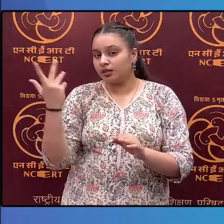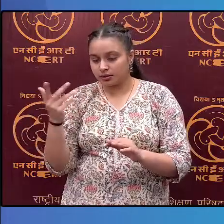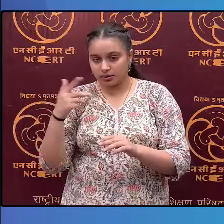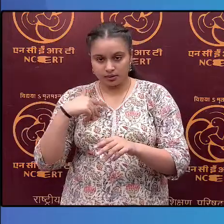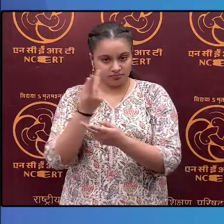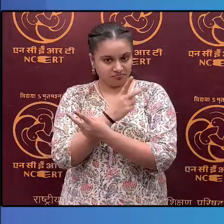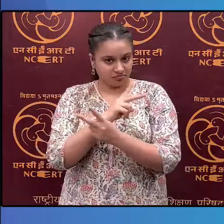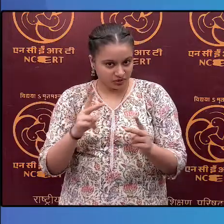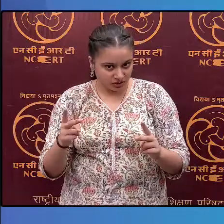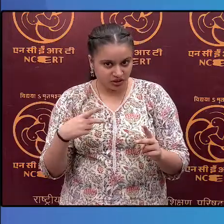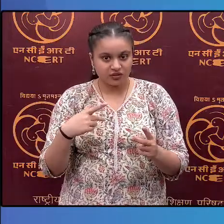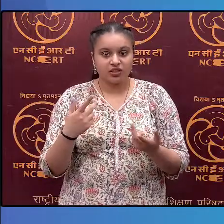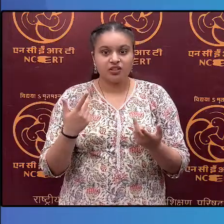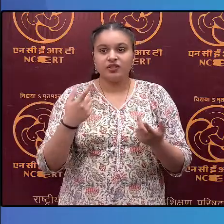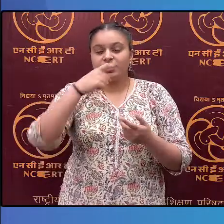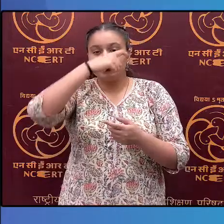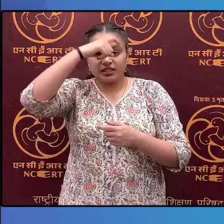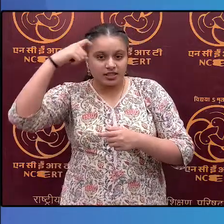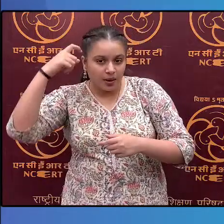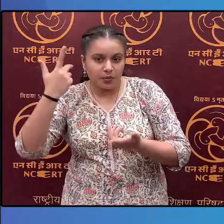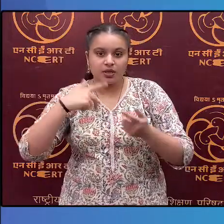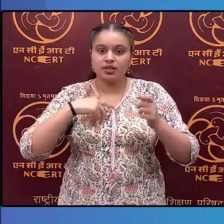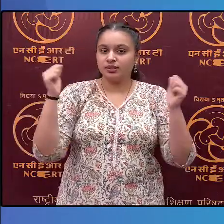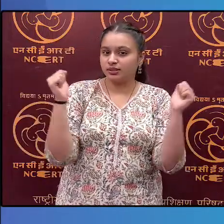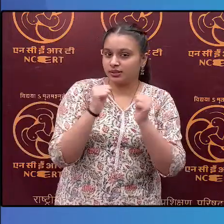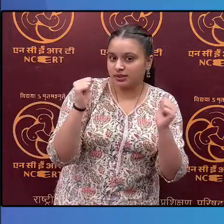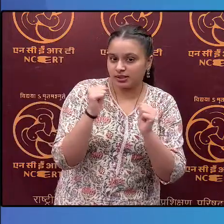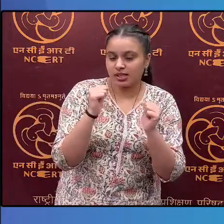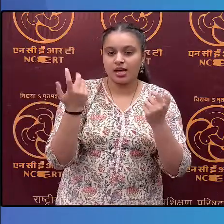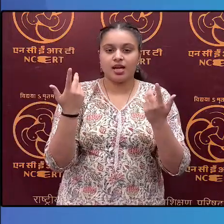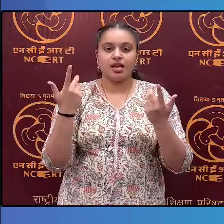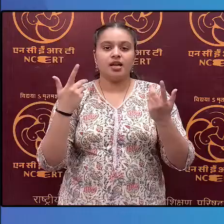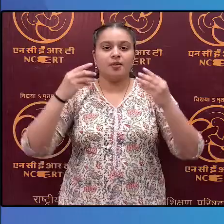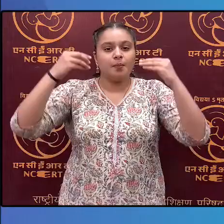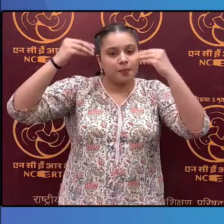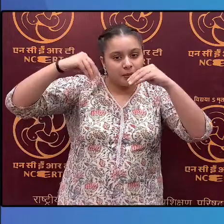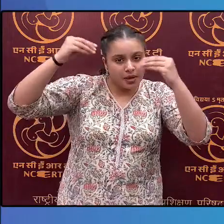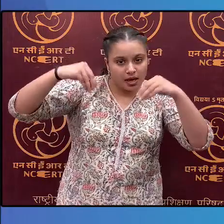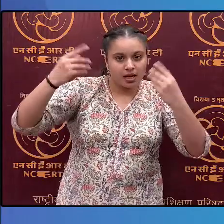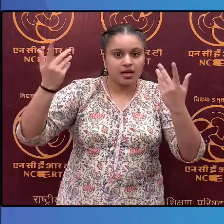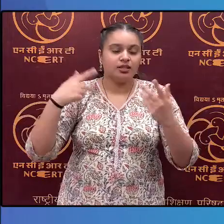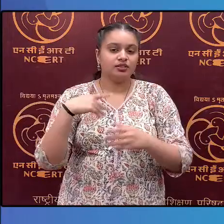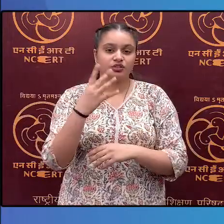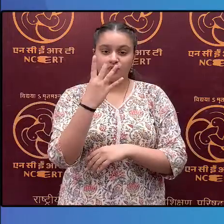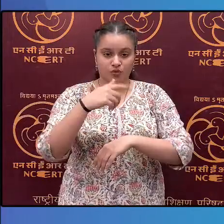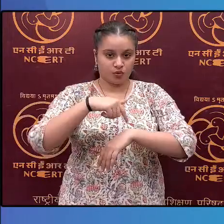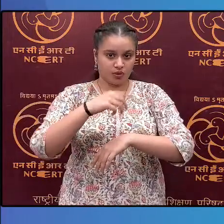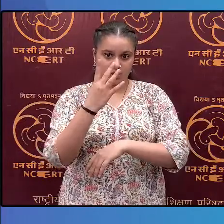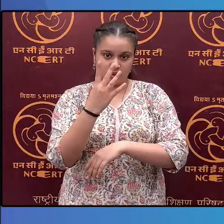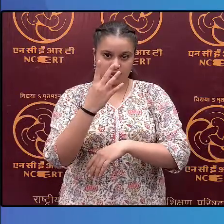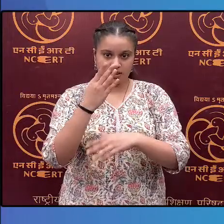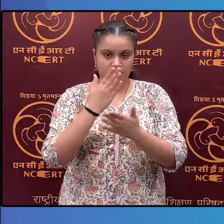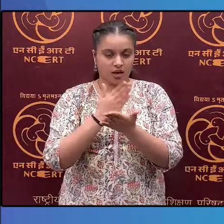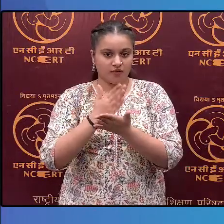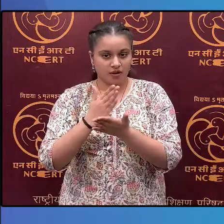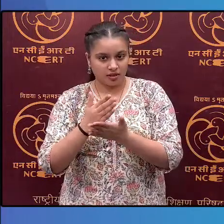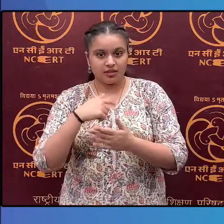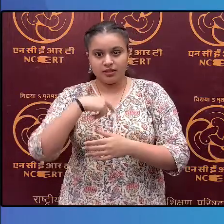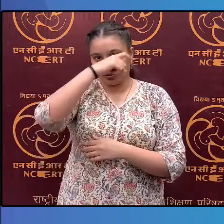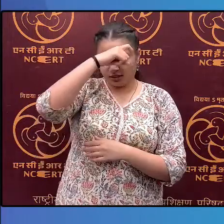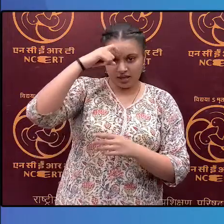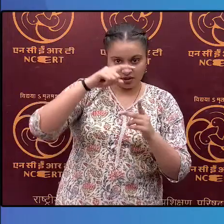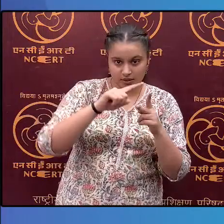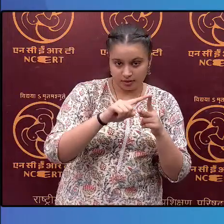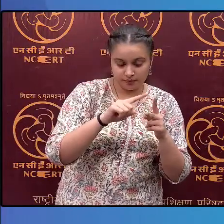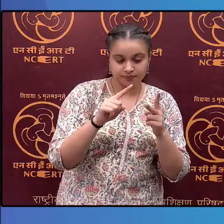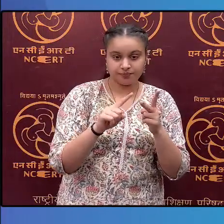about different sort of seasons. Okay. You can see on the screen also, there are predominantly 4 seasons in India. The first one being summer, the